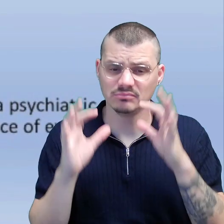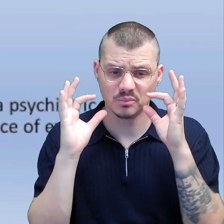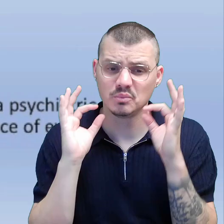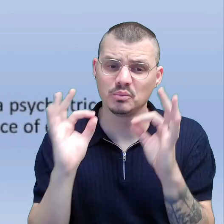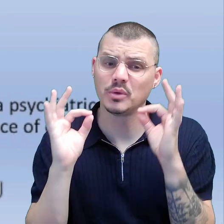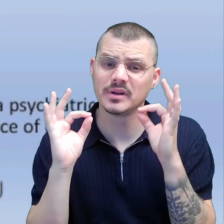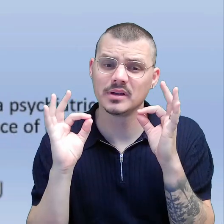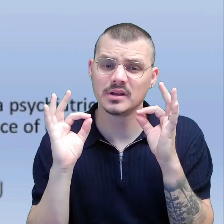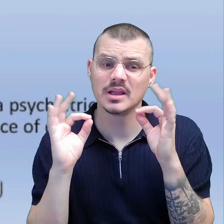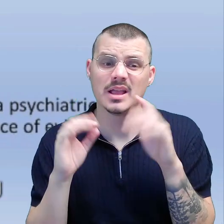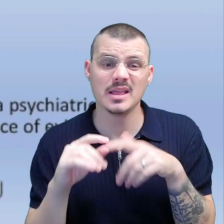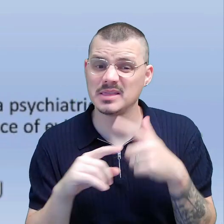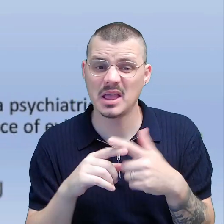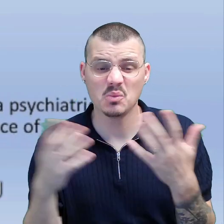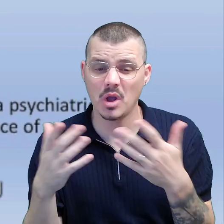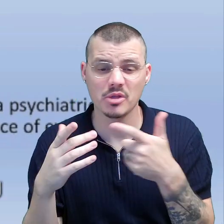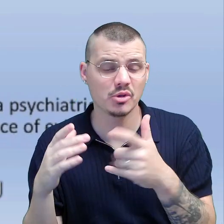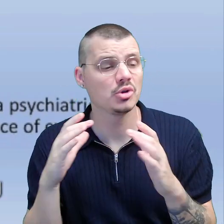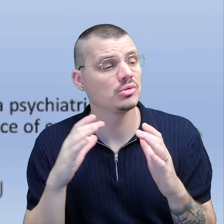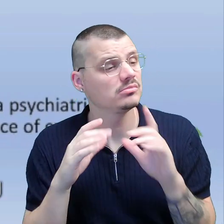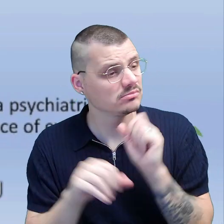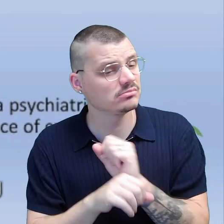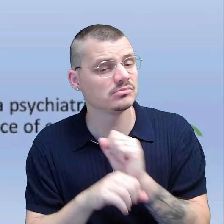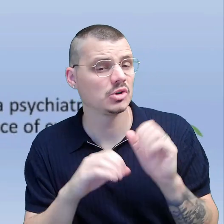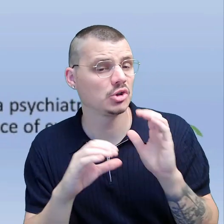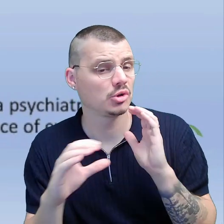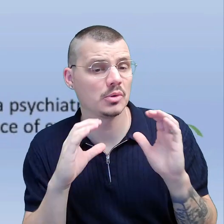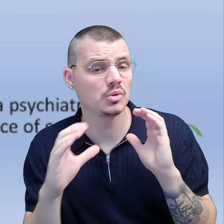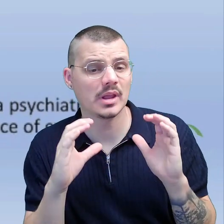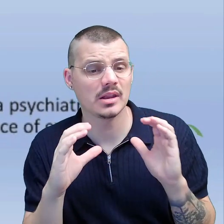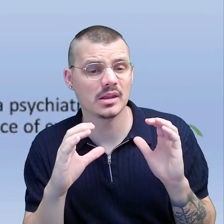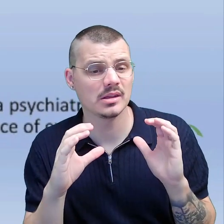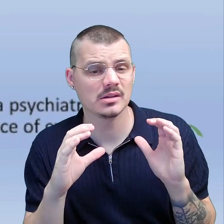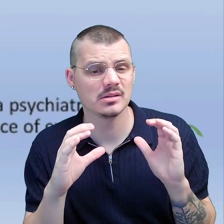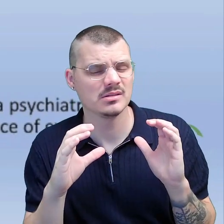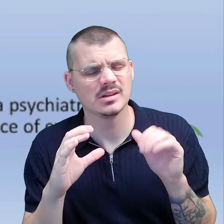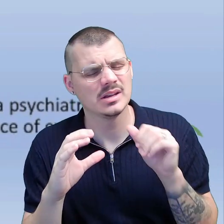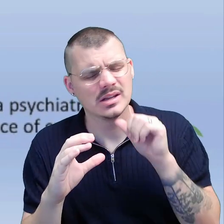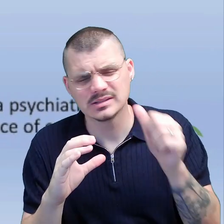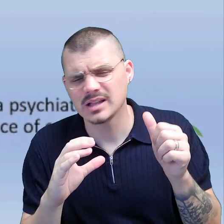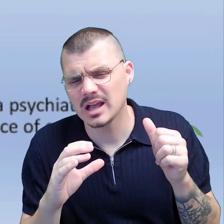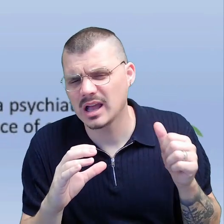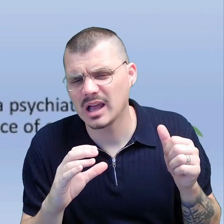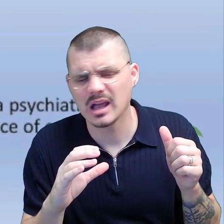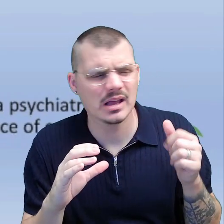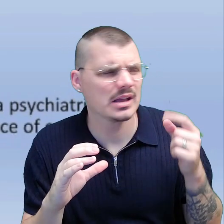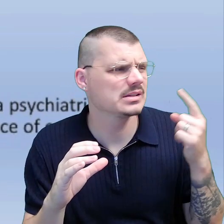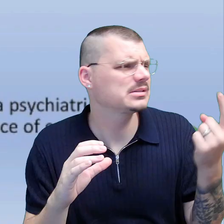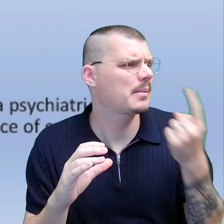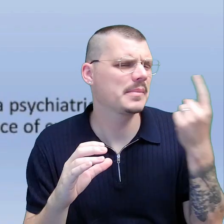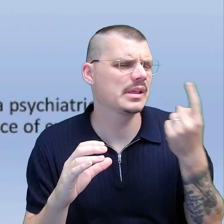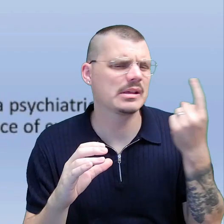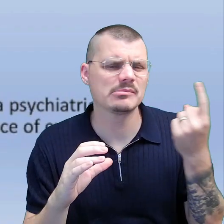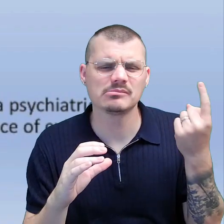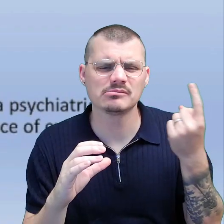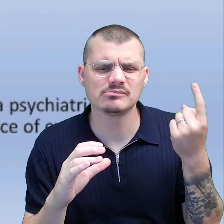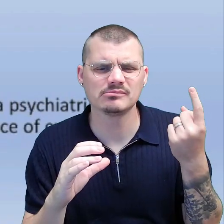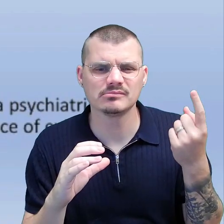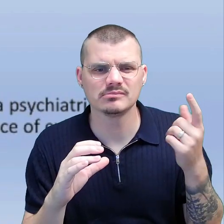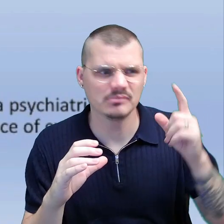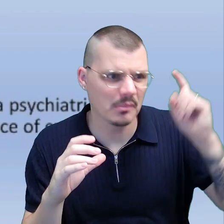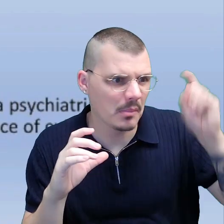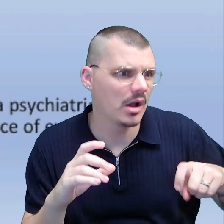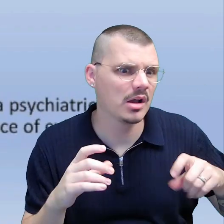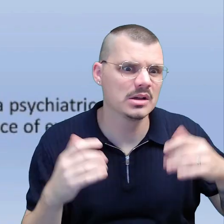perfect, then whatever they're communicating is not something that is lights